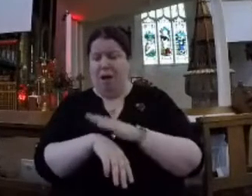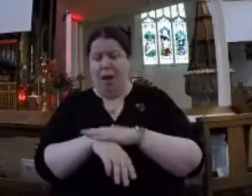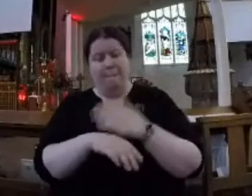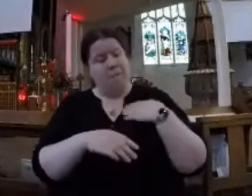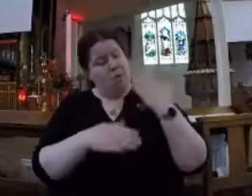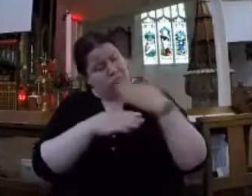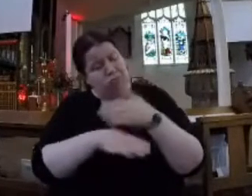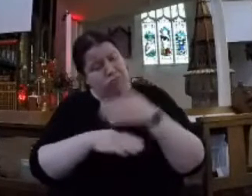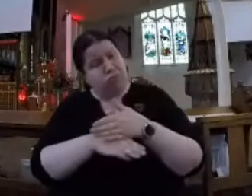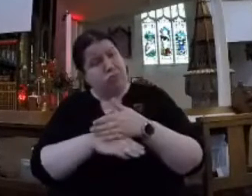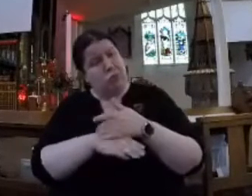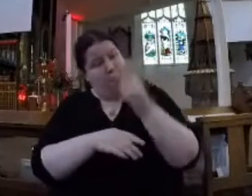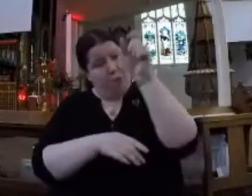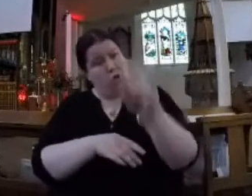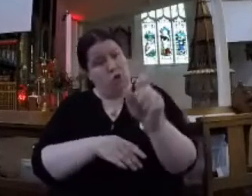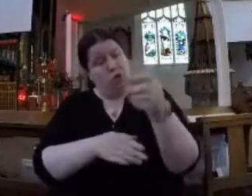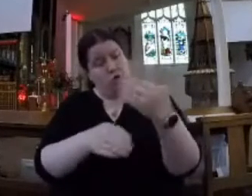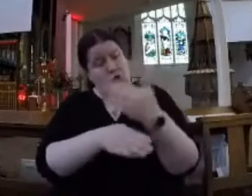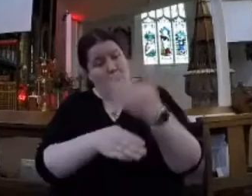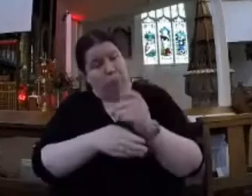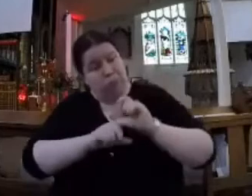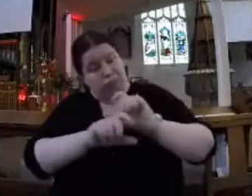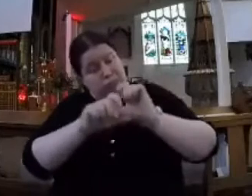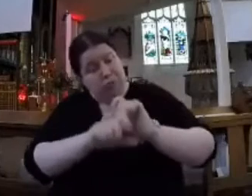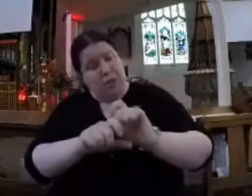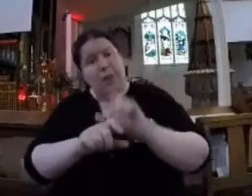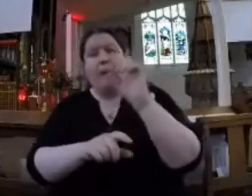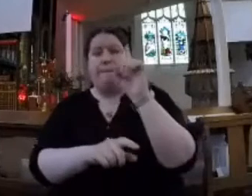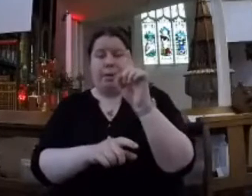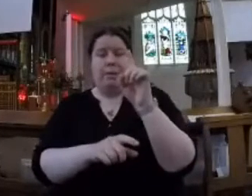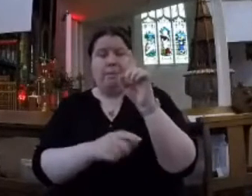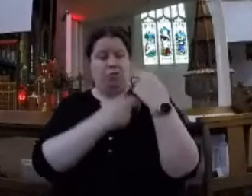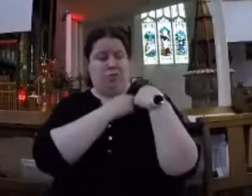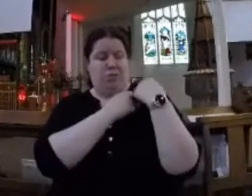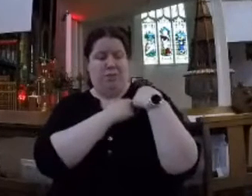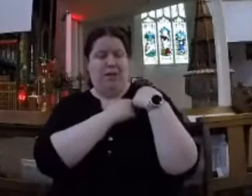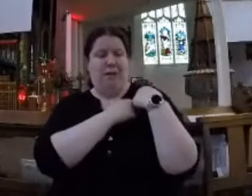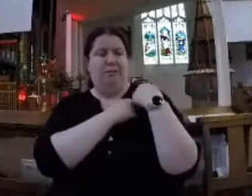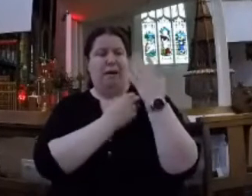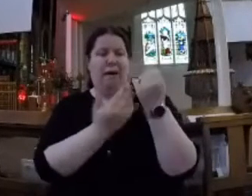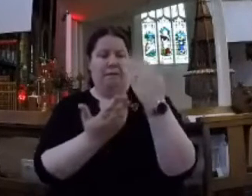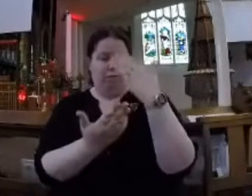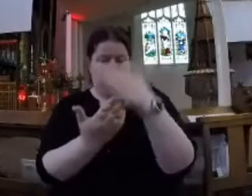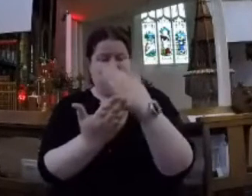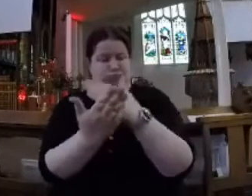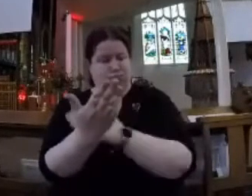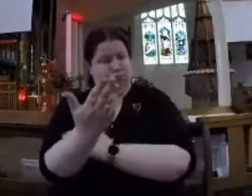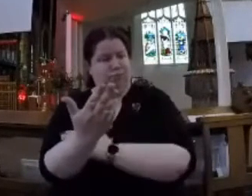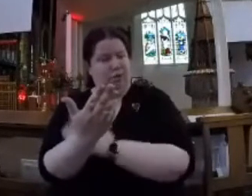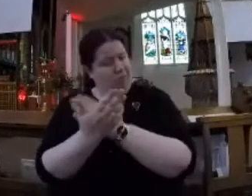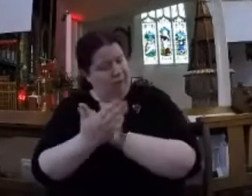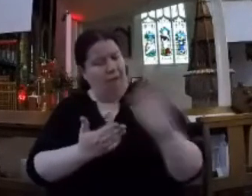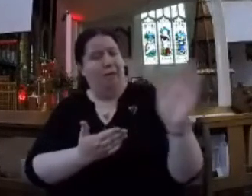my effort, but there's clear boundaries of where my responsibilities end. And I'm